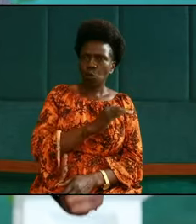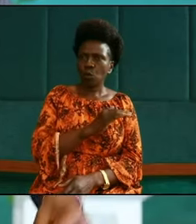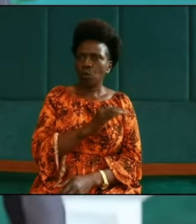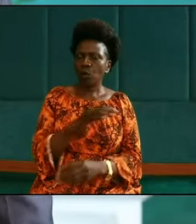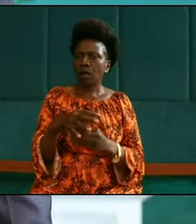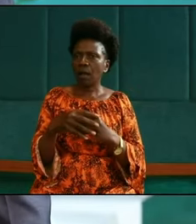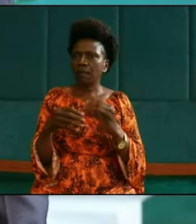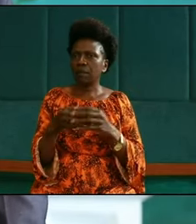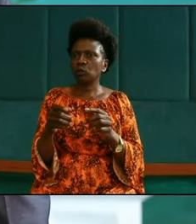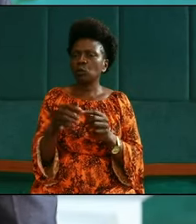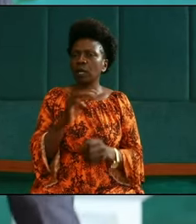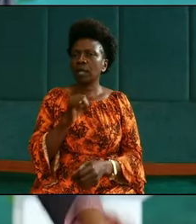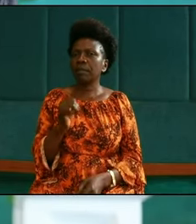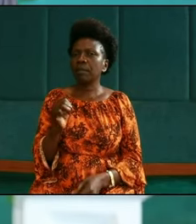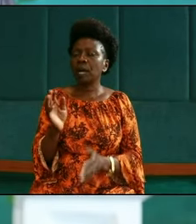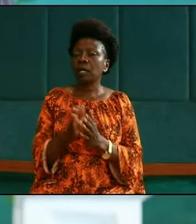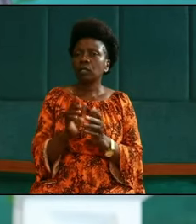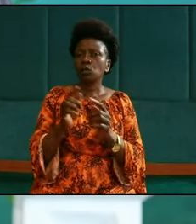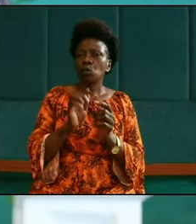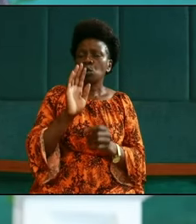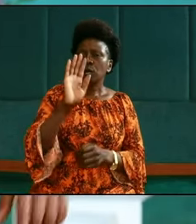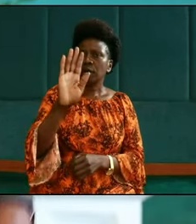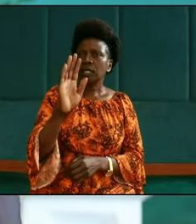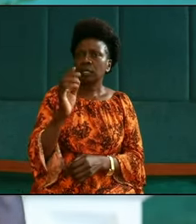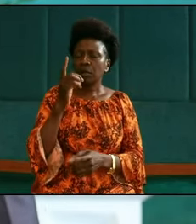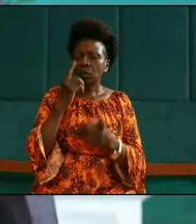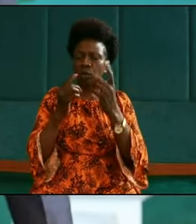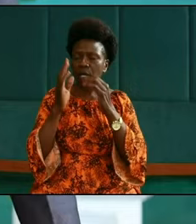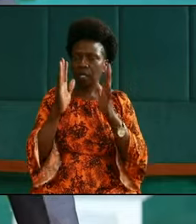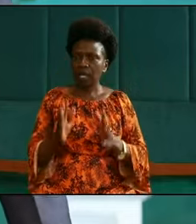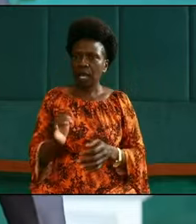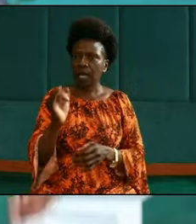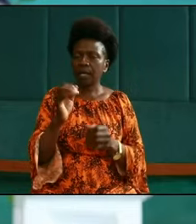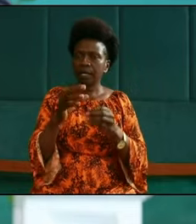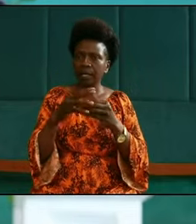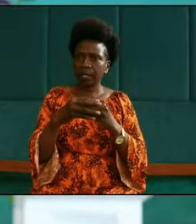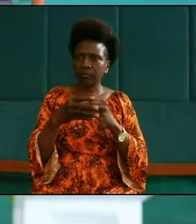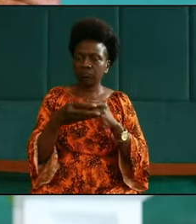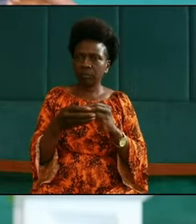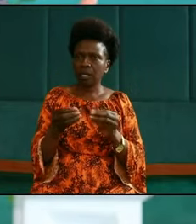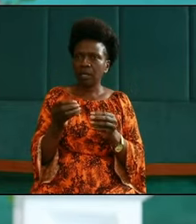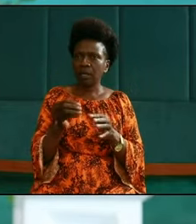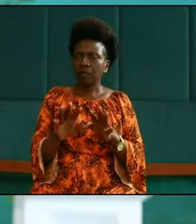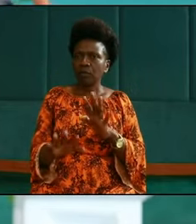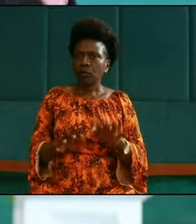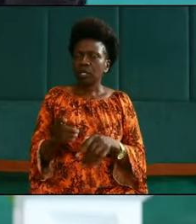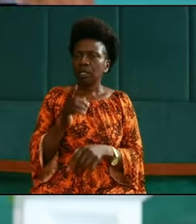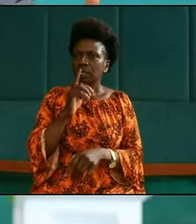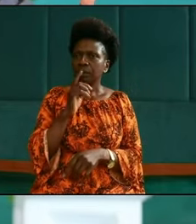to him and to his mourners. I create the fruit of the